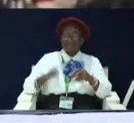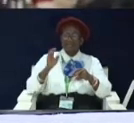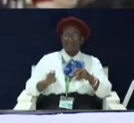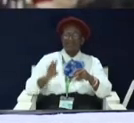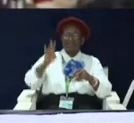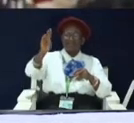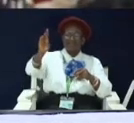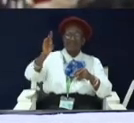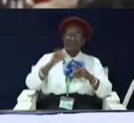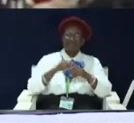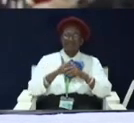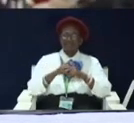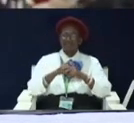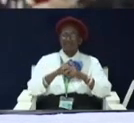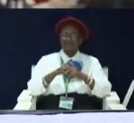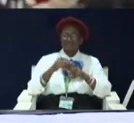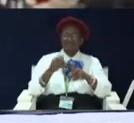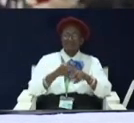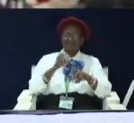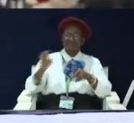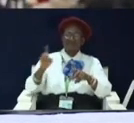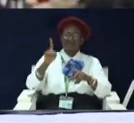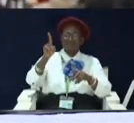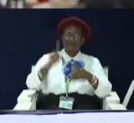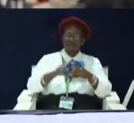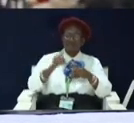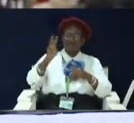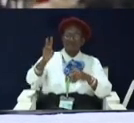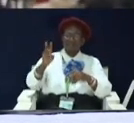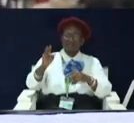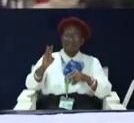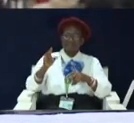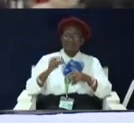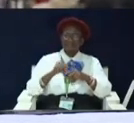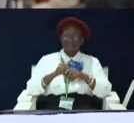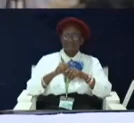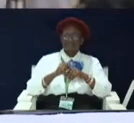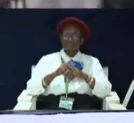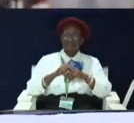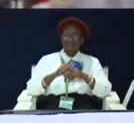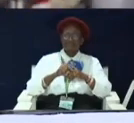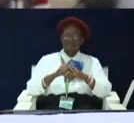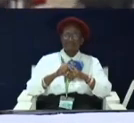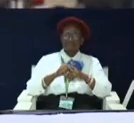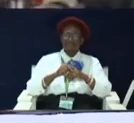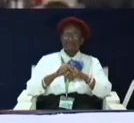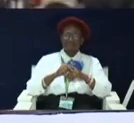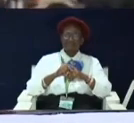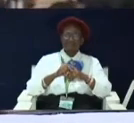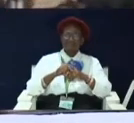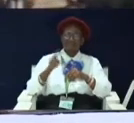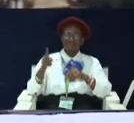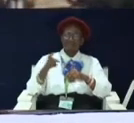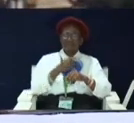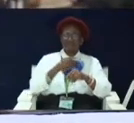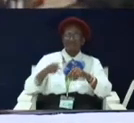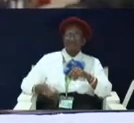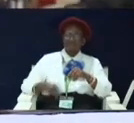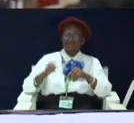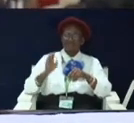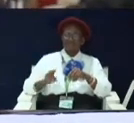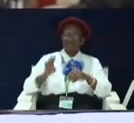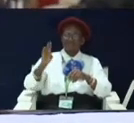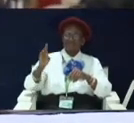oba keje ori keje from verse 1 to 16, e kini de kan idilogun. 2 Kings chapter 7 1